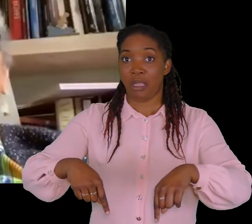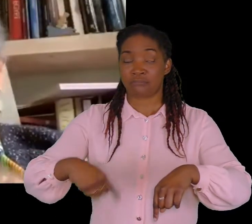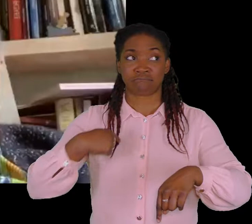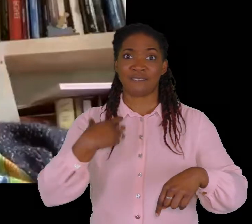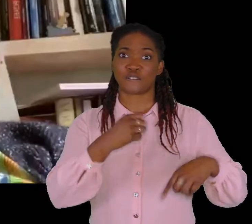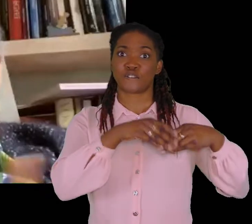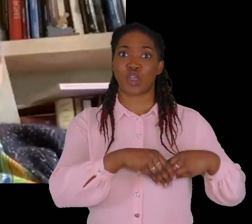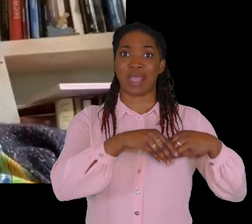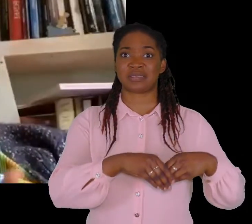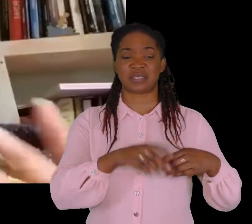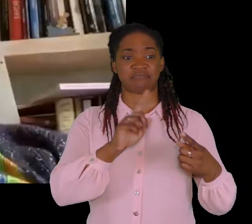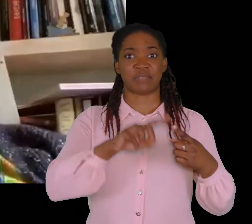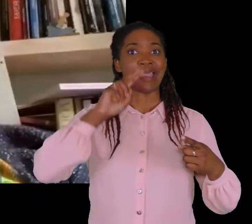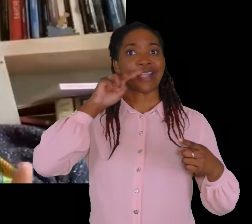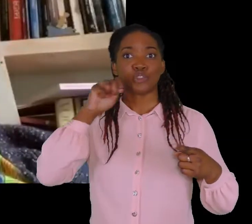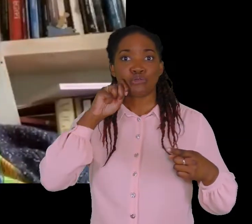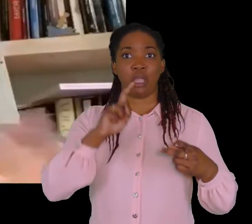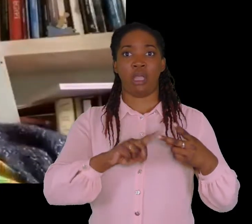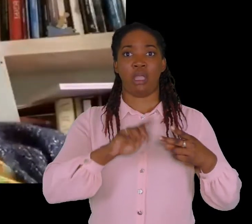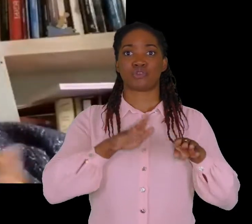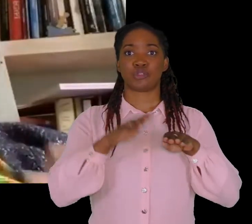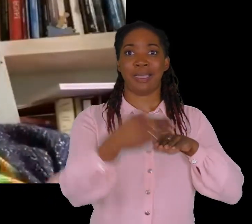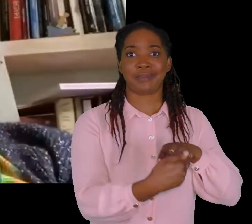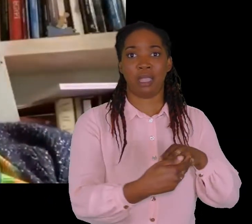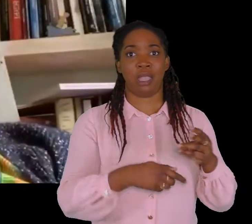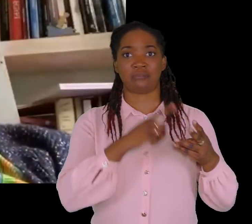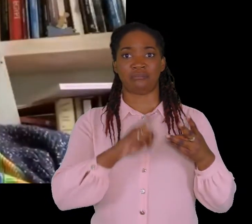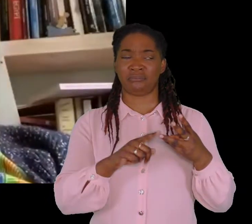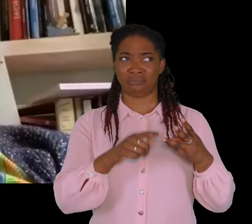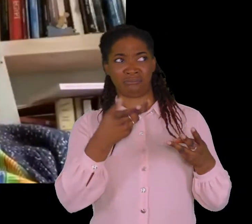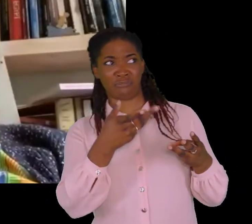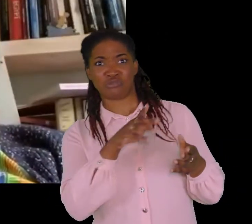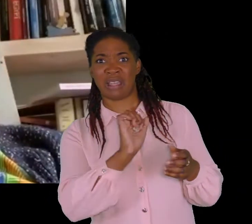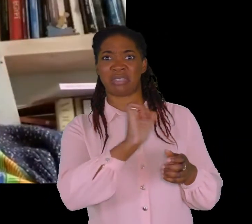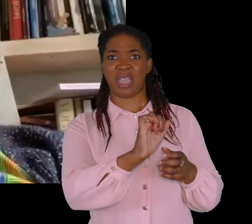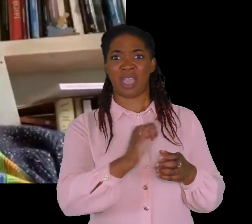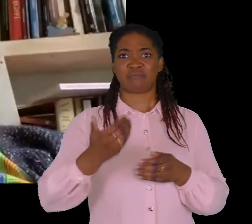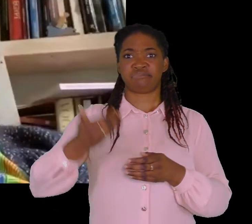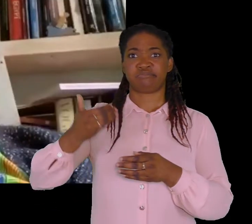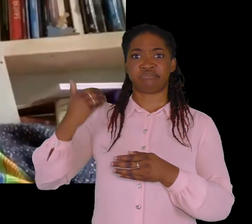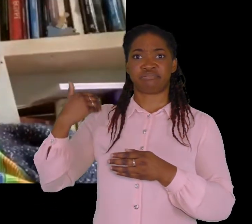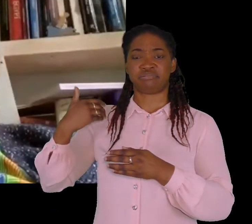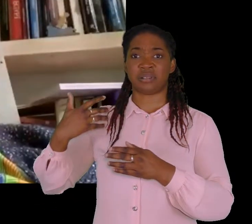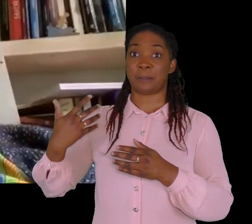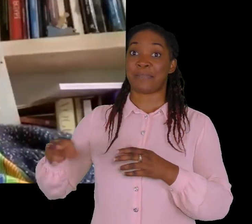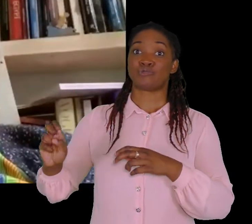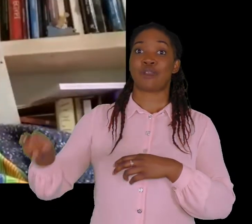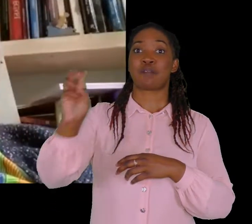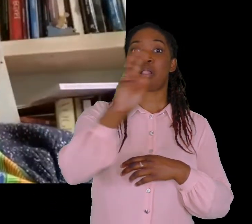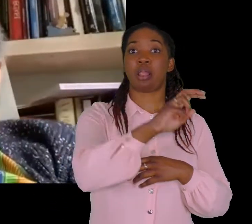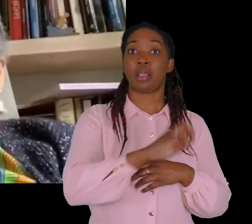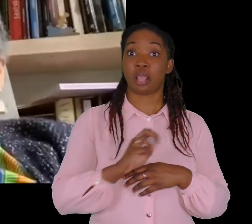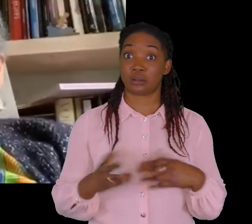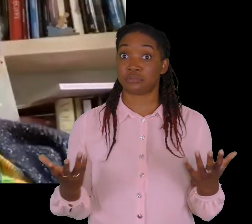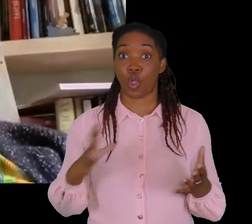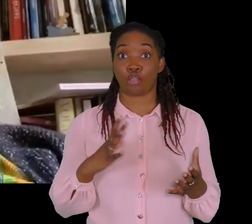had friends that, you know, so they had already traveled. So it wasn't like you're talking about,